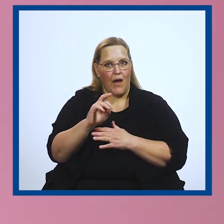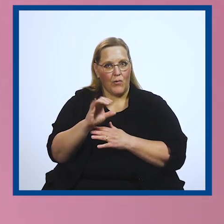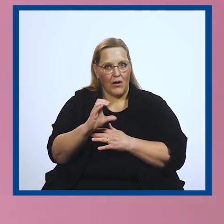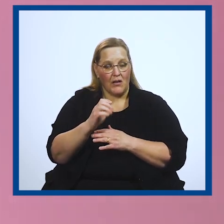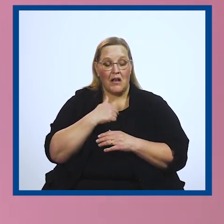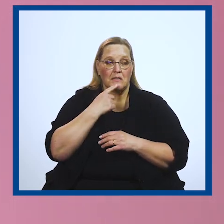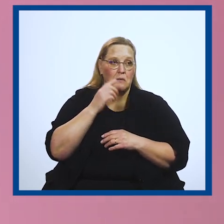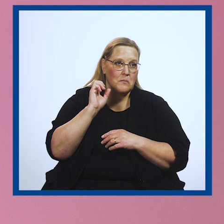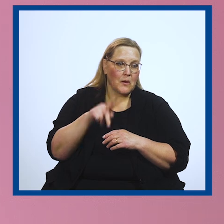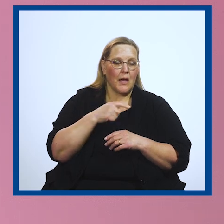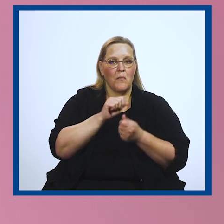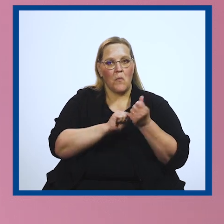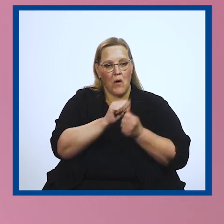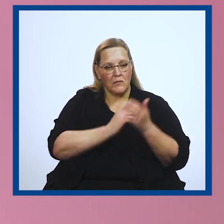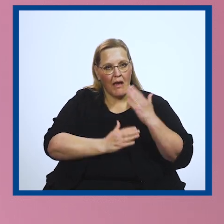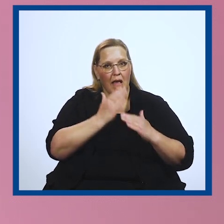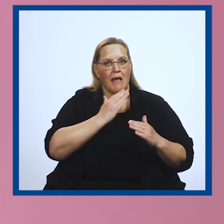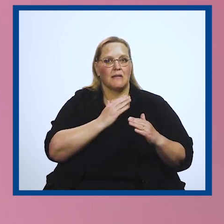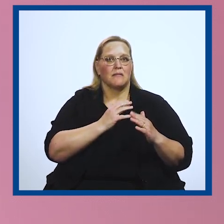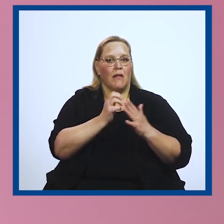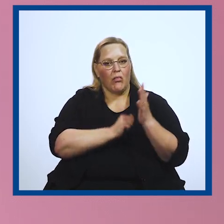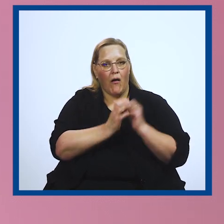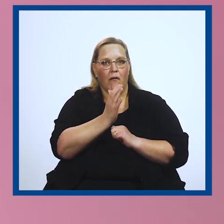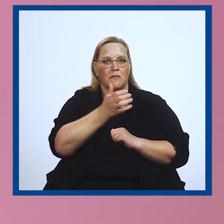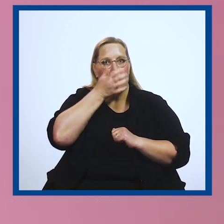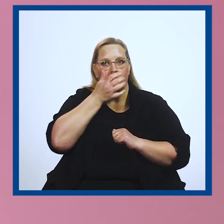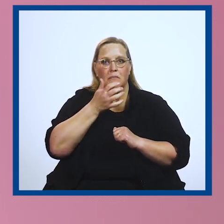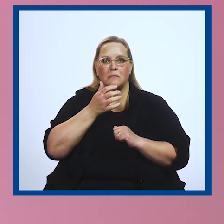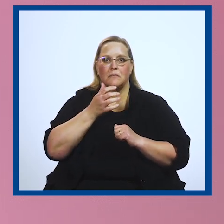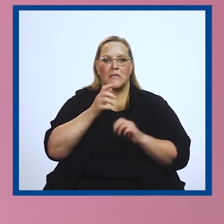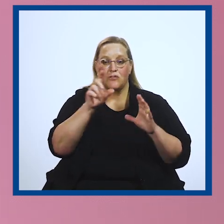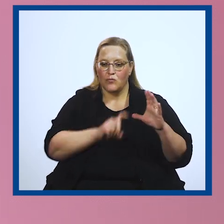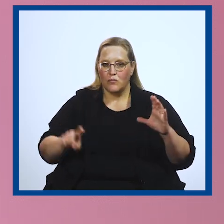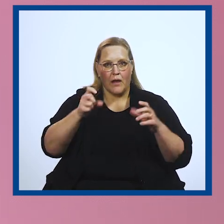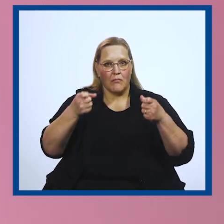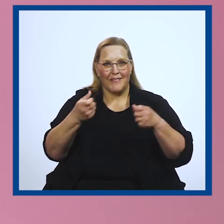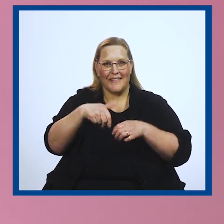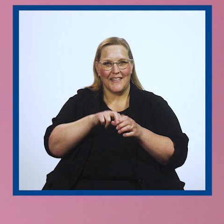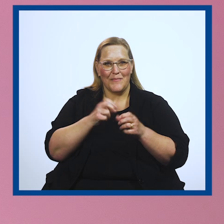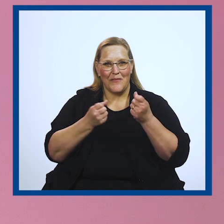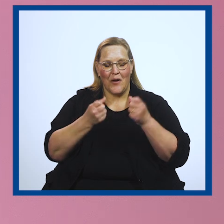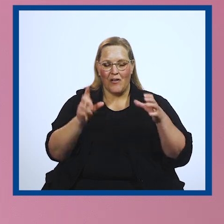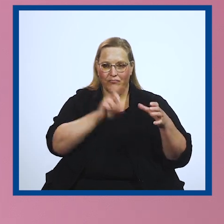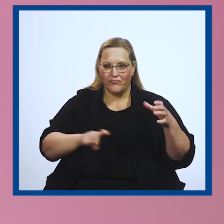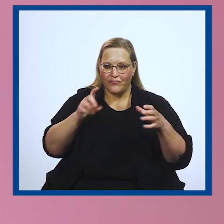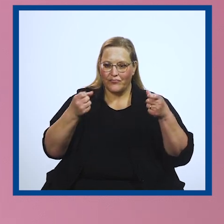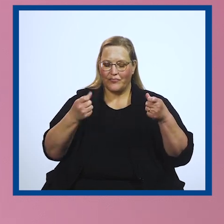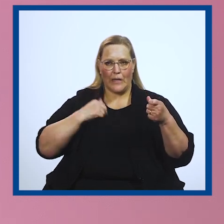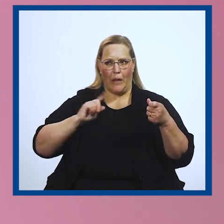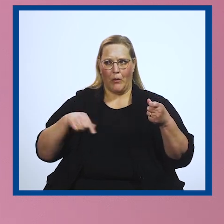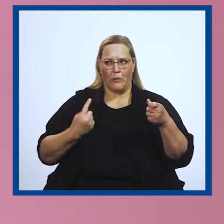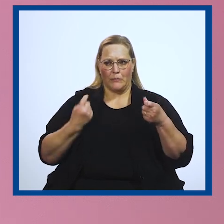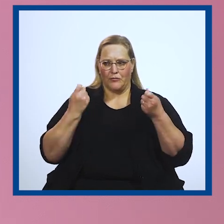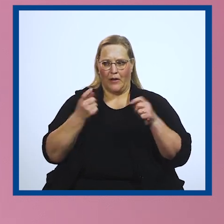my hands. I put my gloves on, put my mask on, got in my car, sprayed the steering wheel, even though I'm the only one that's been driving this car for multiple months.